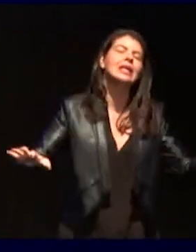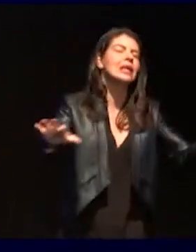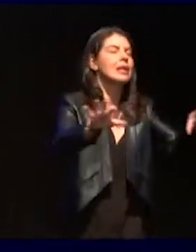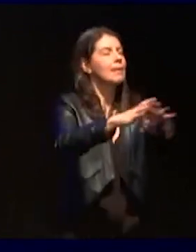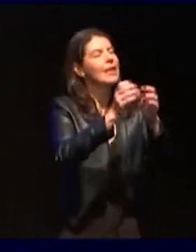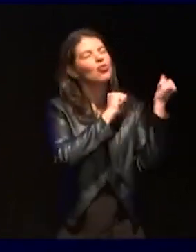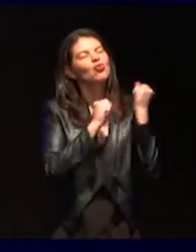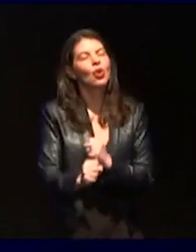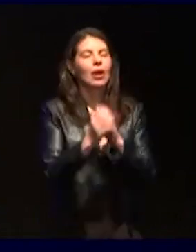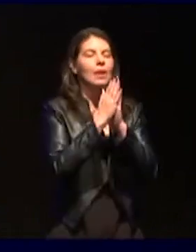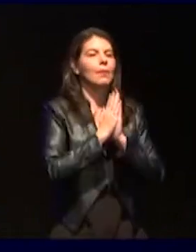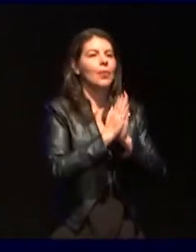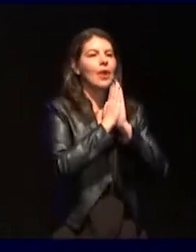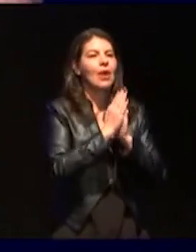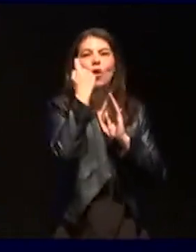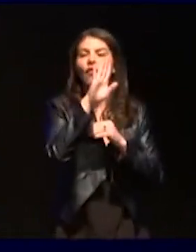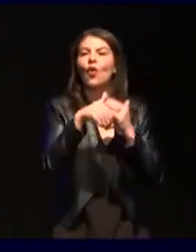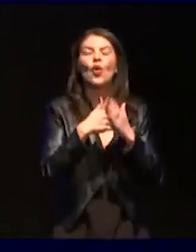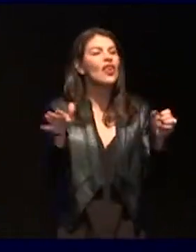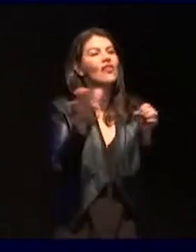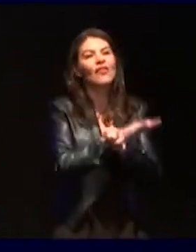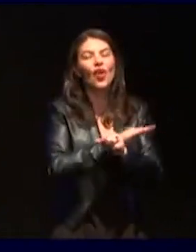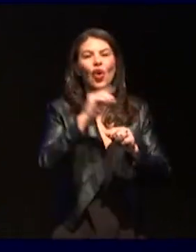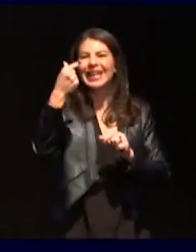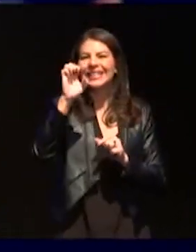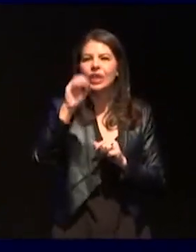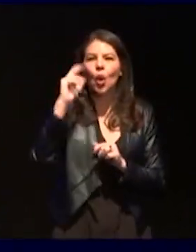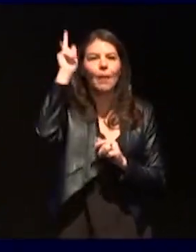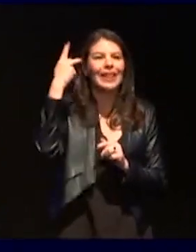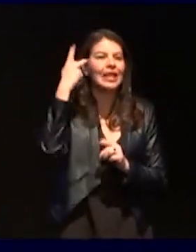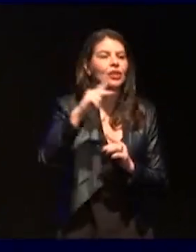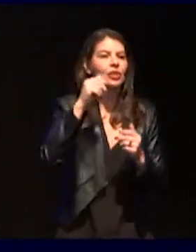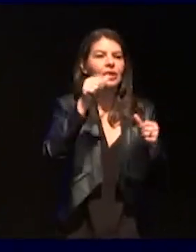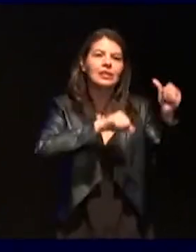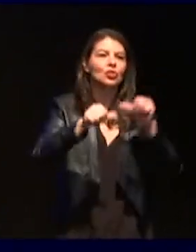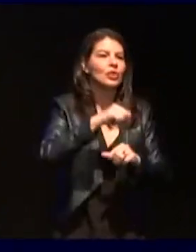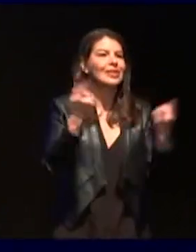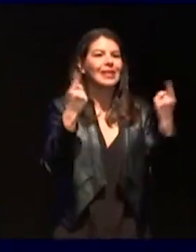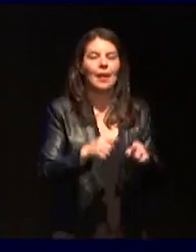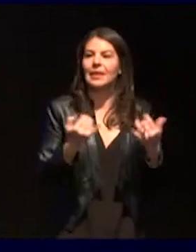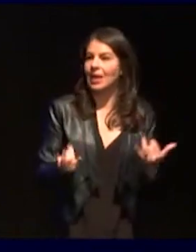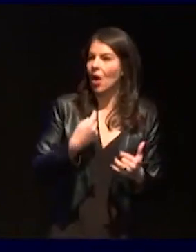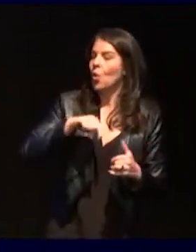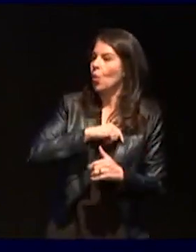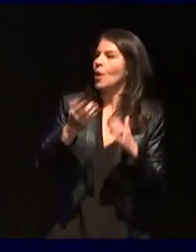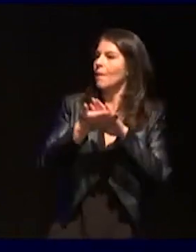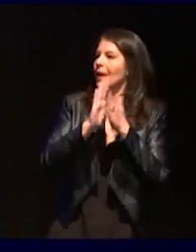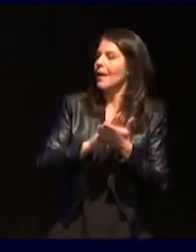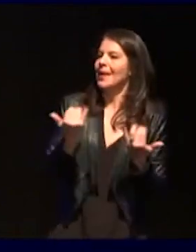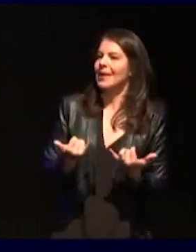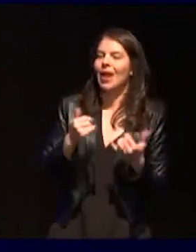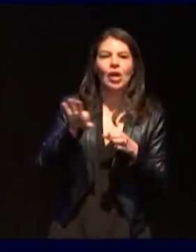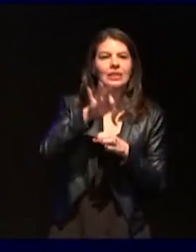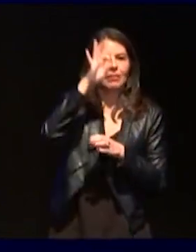prayer for the whole geopolitical situation that's going on, we're becoming aware as